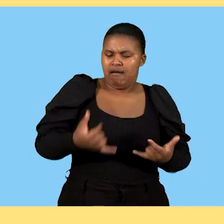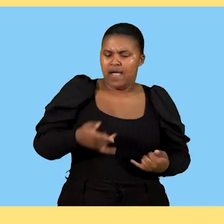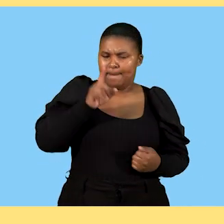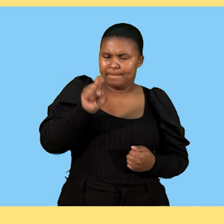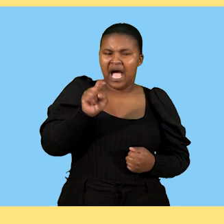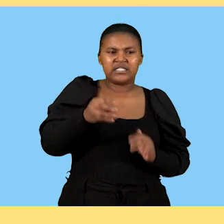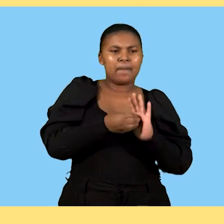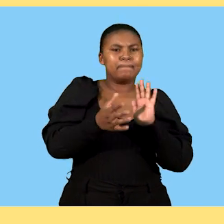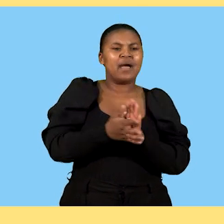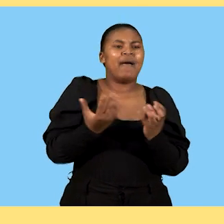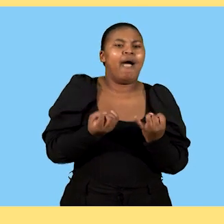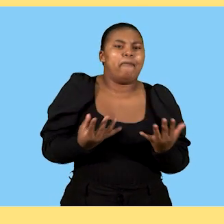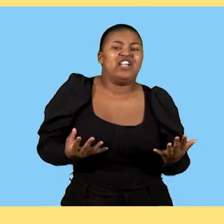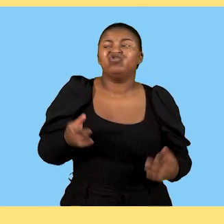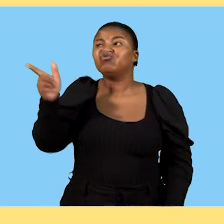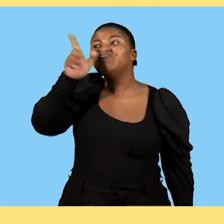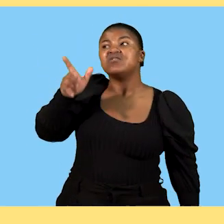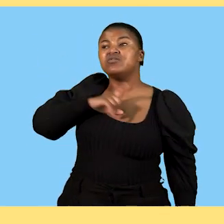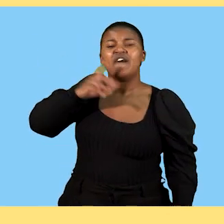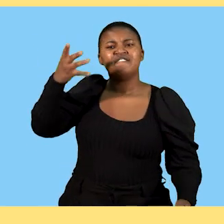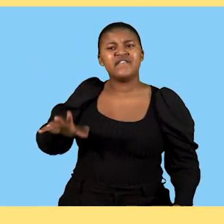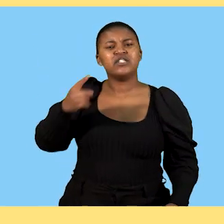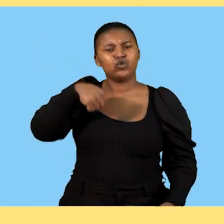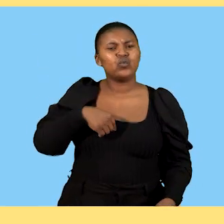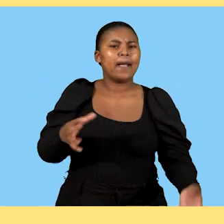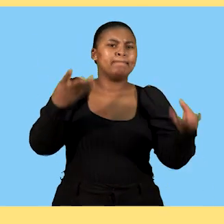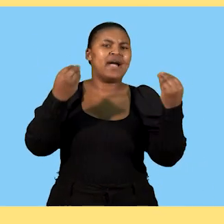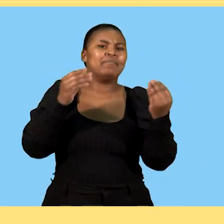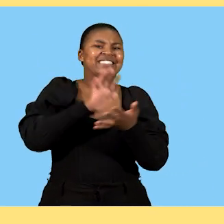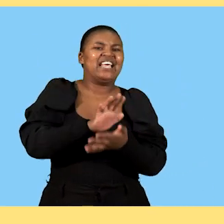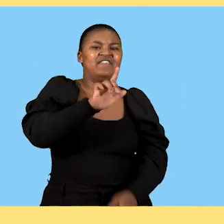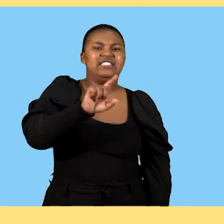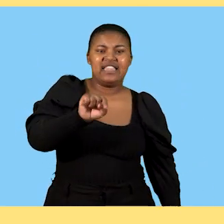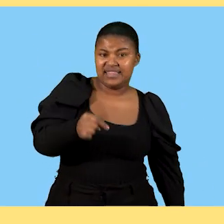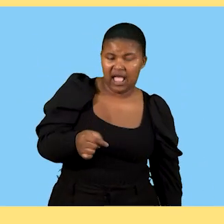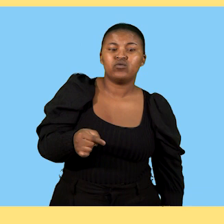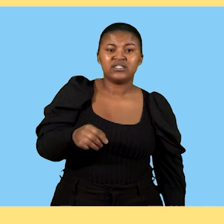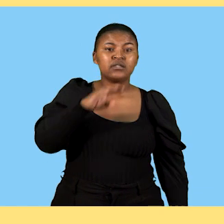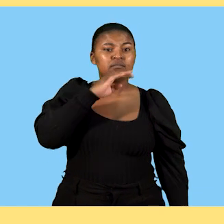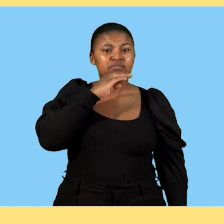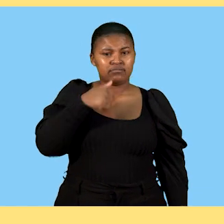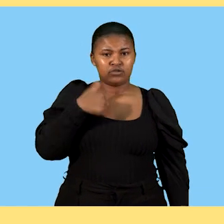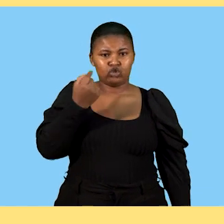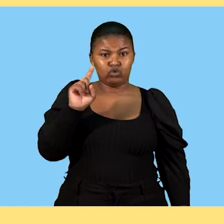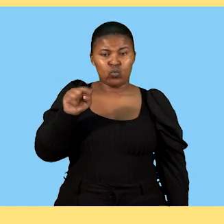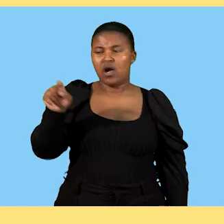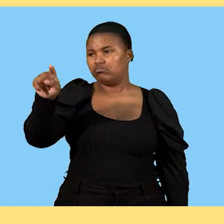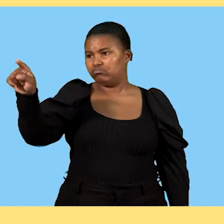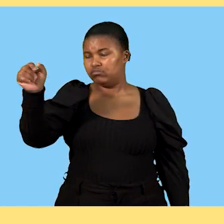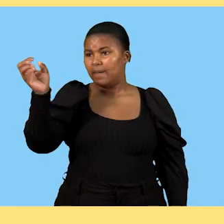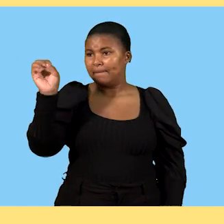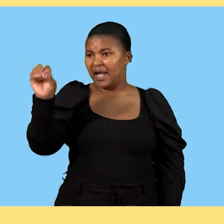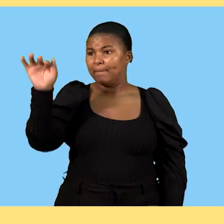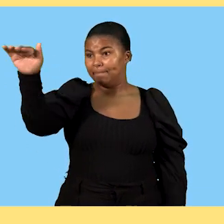record the amounts. We are told that we received 17,000. That means I'll come here and I'll